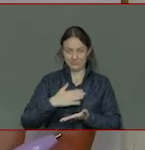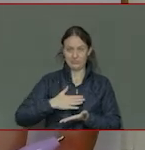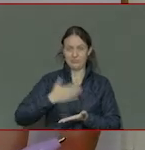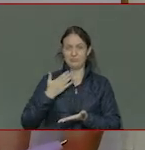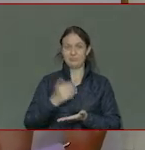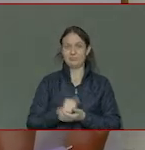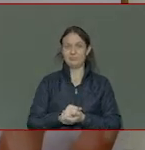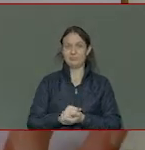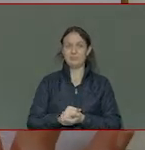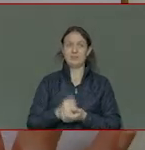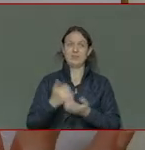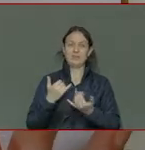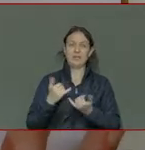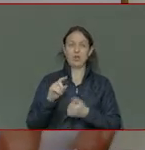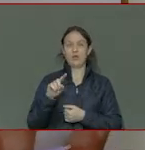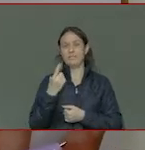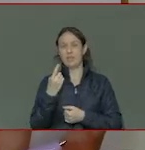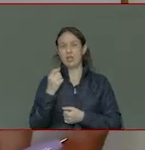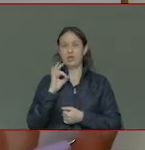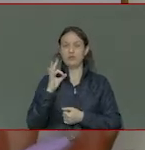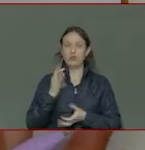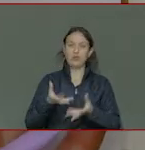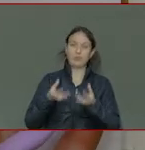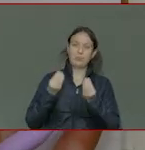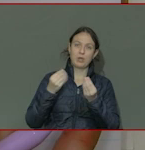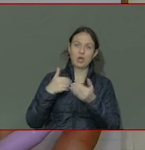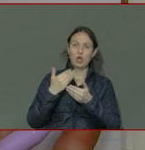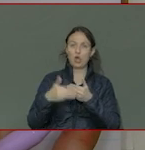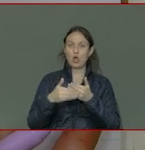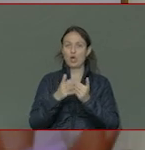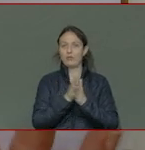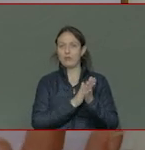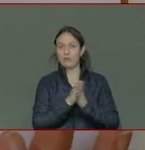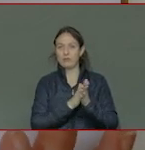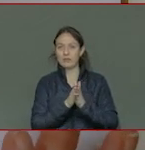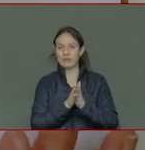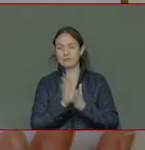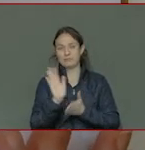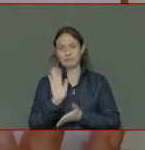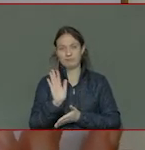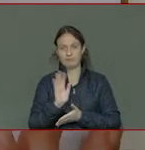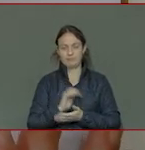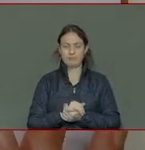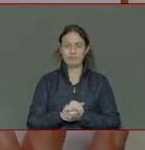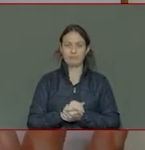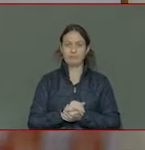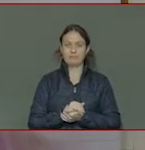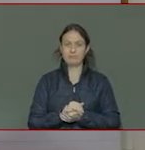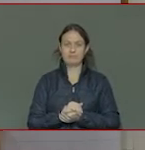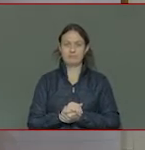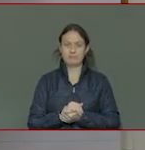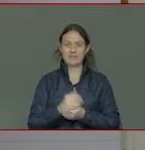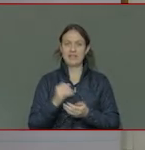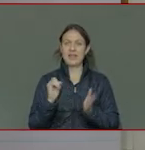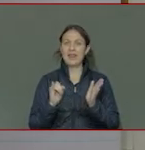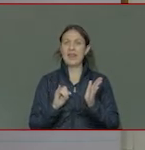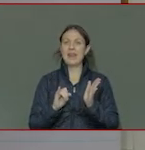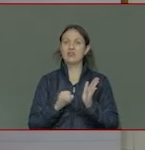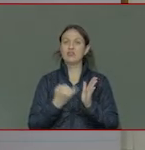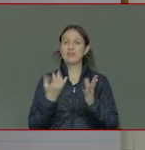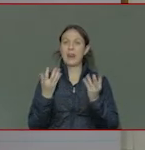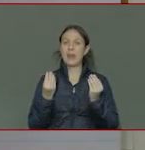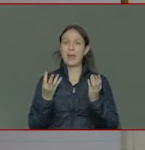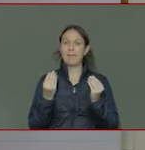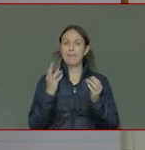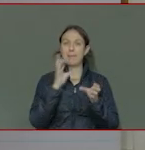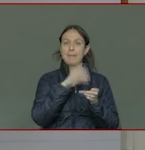first find the force and then the friction. I don't want to do that. Now I'm just putting in the numbers. The